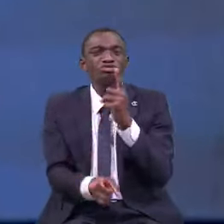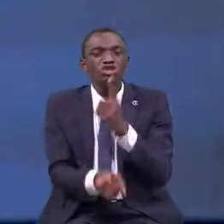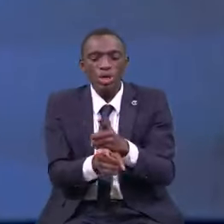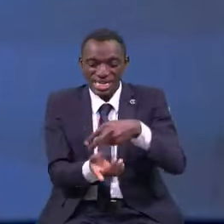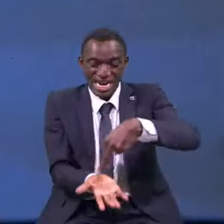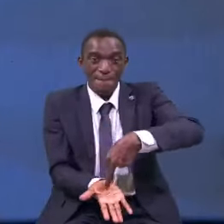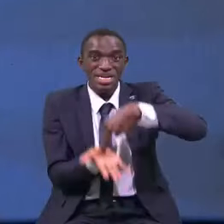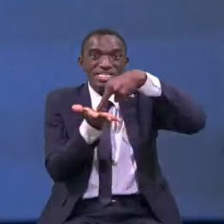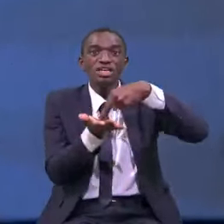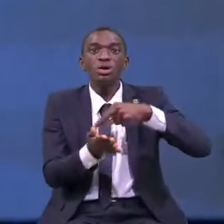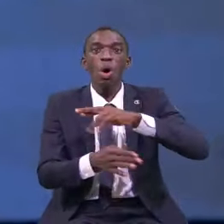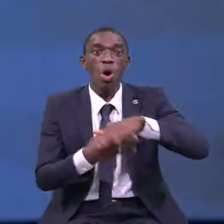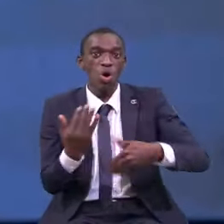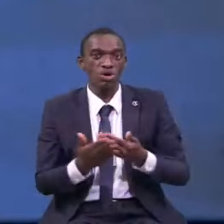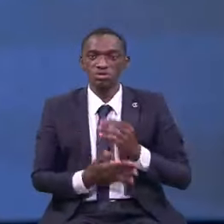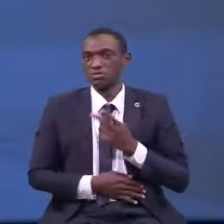representing you,